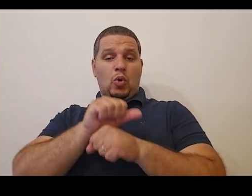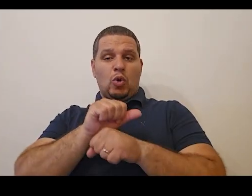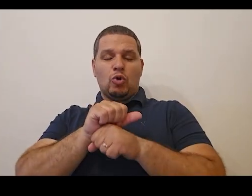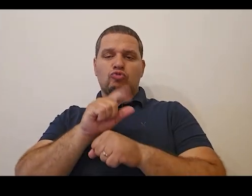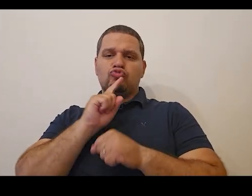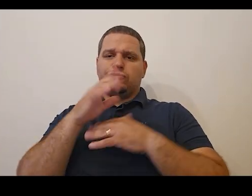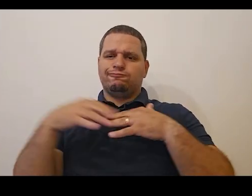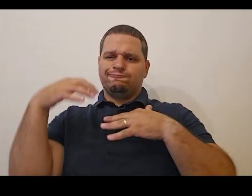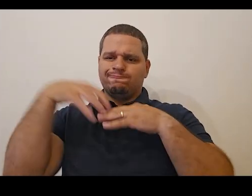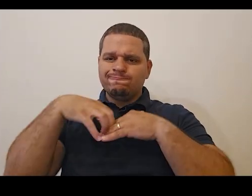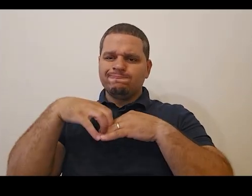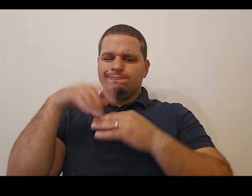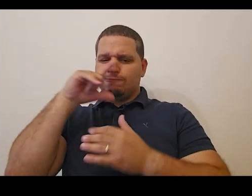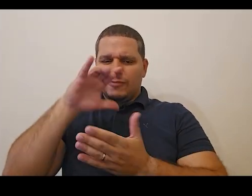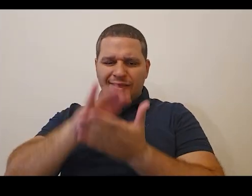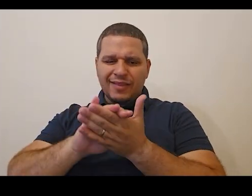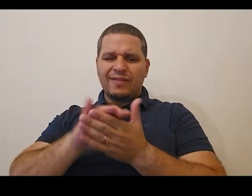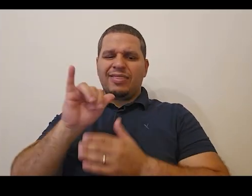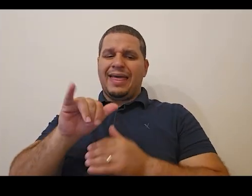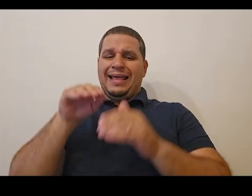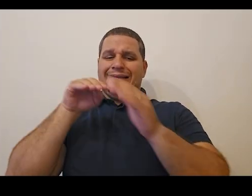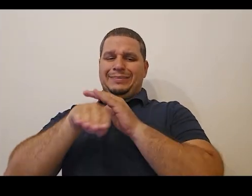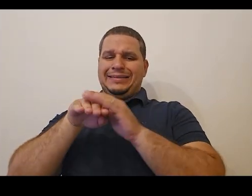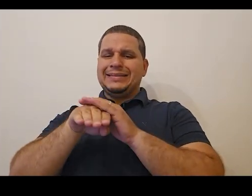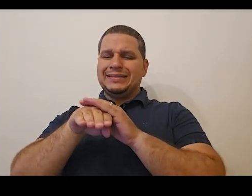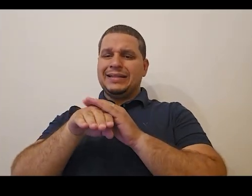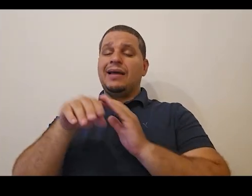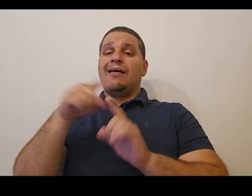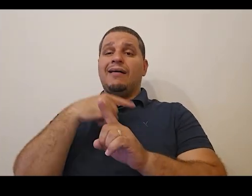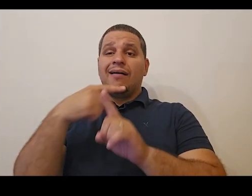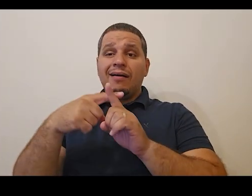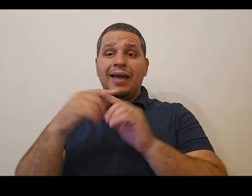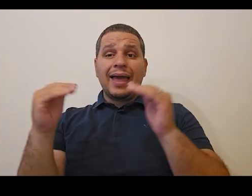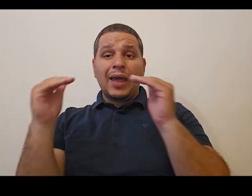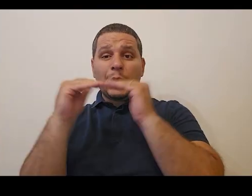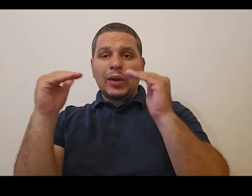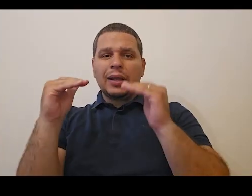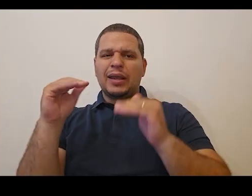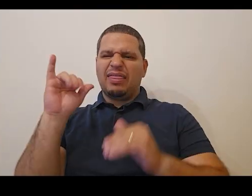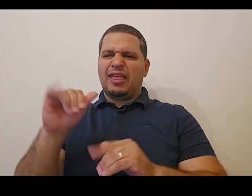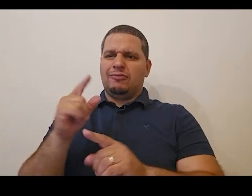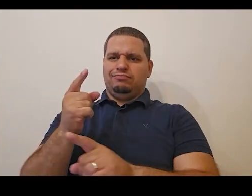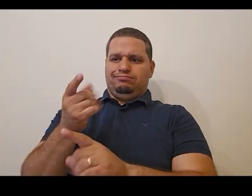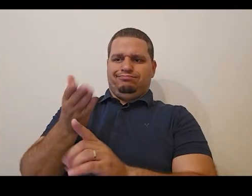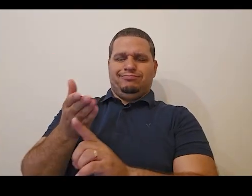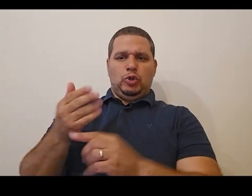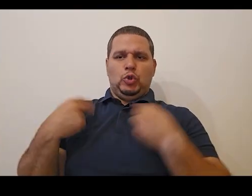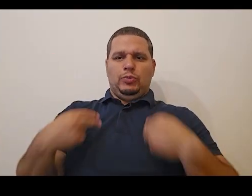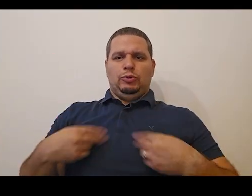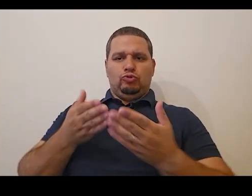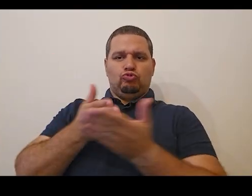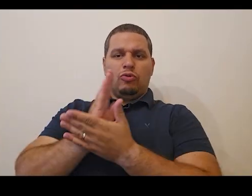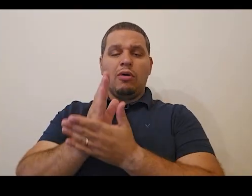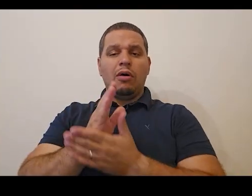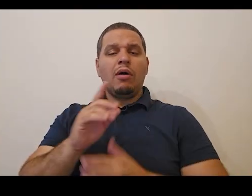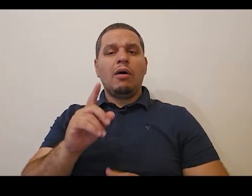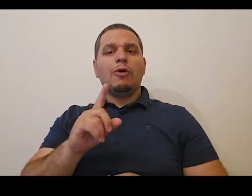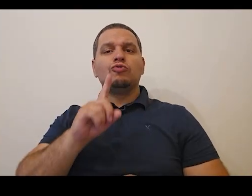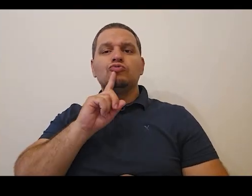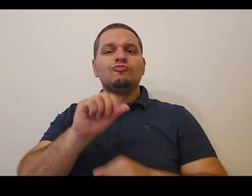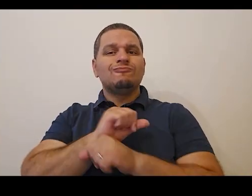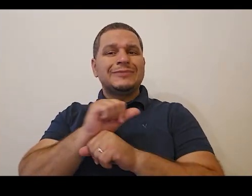is grounded in the belief that accessibility and equity are human rights, and it is